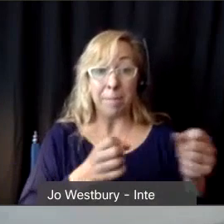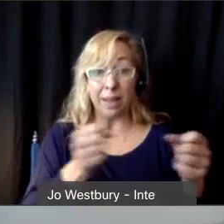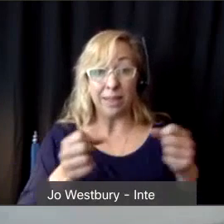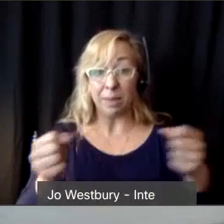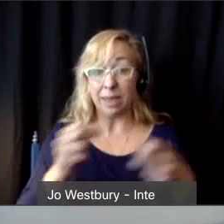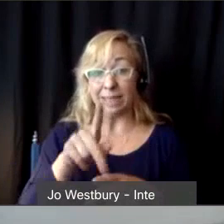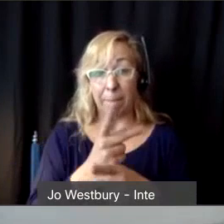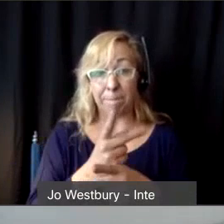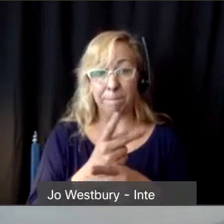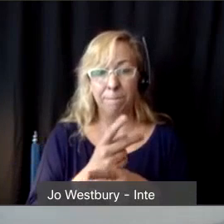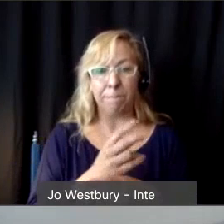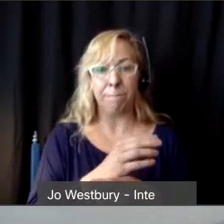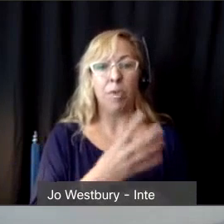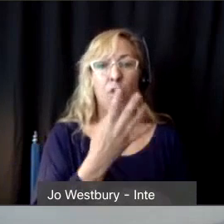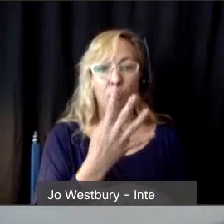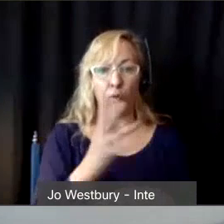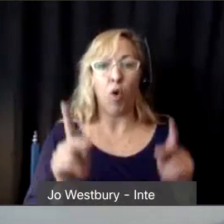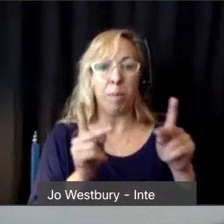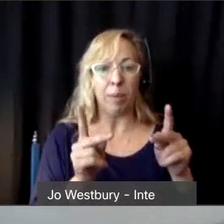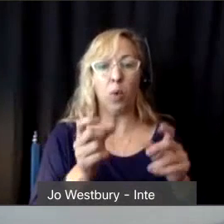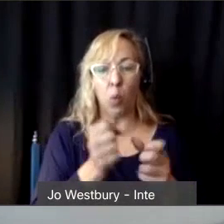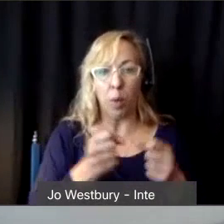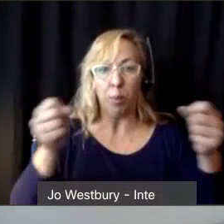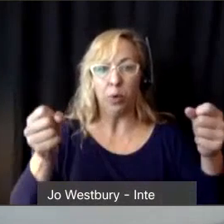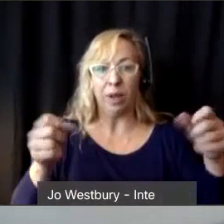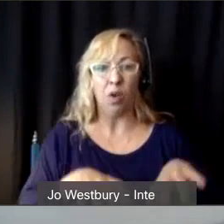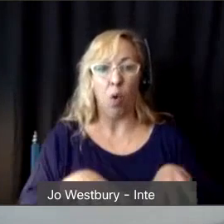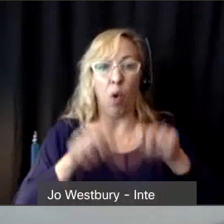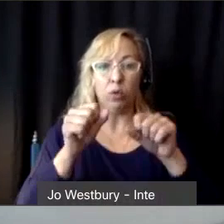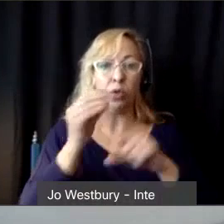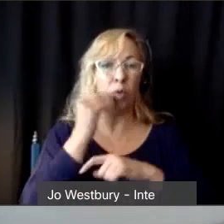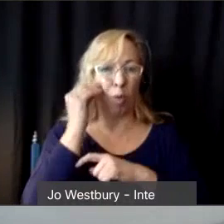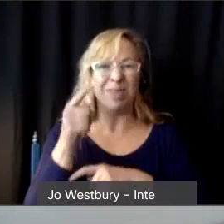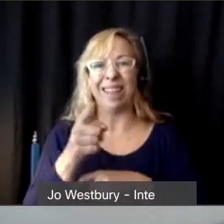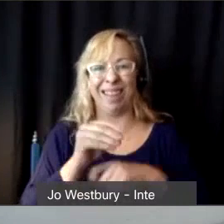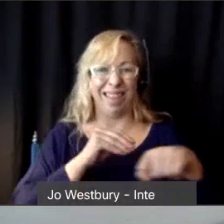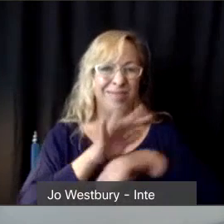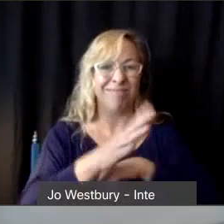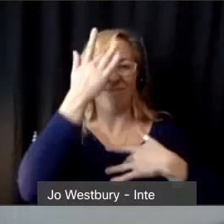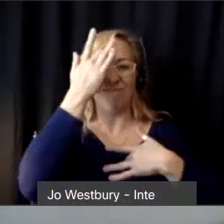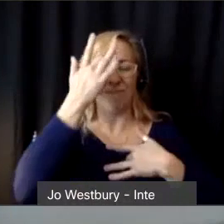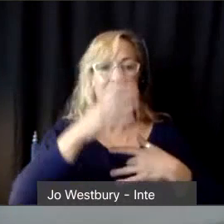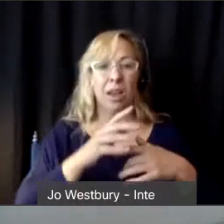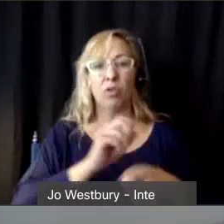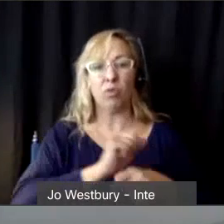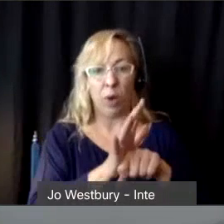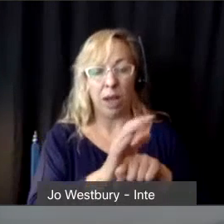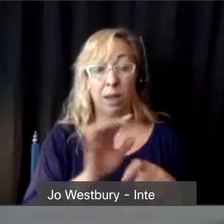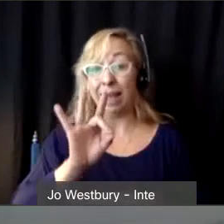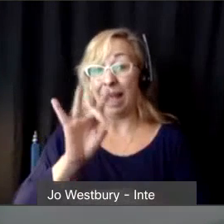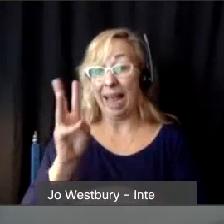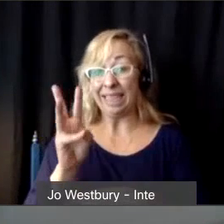had 4 people in host homes who have contracted coronavirus, 86 in intermediate